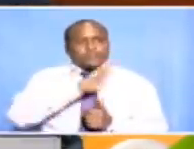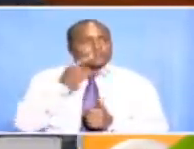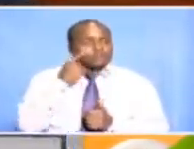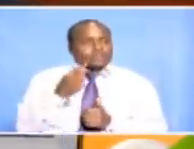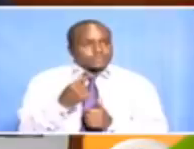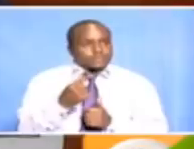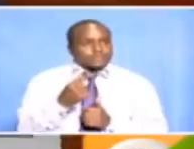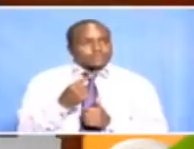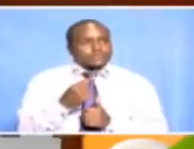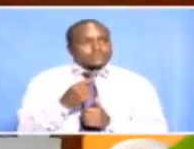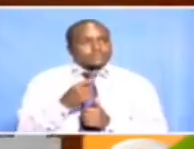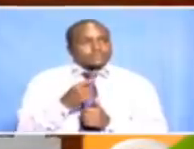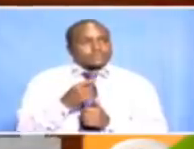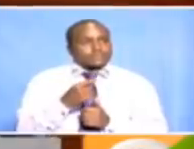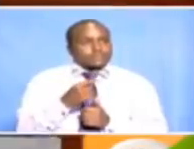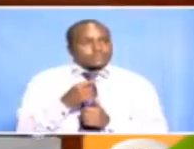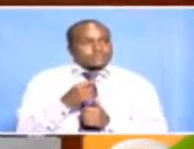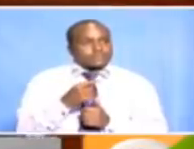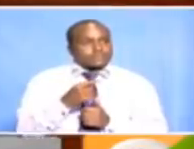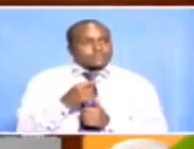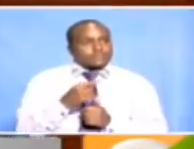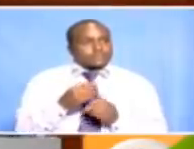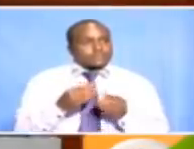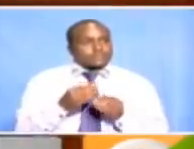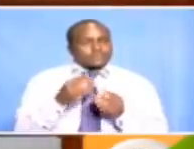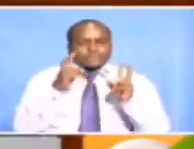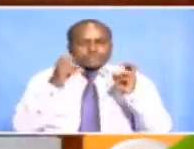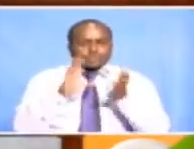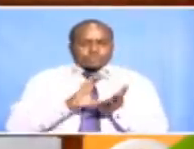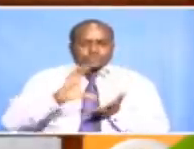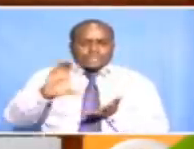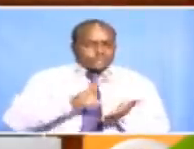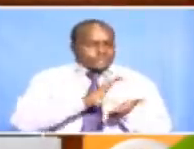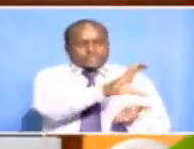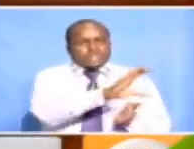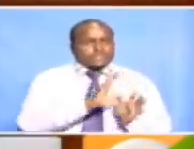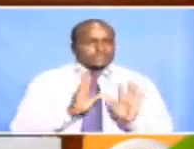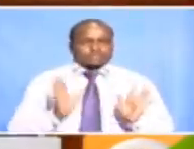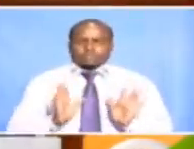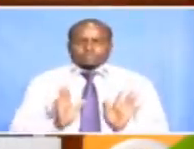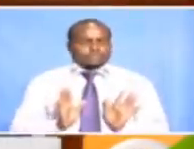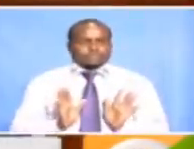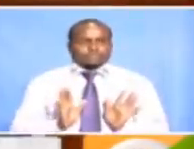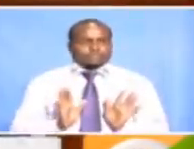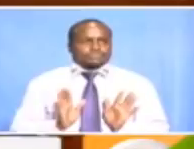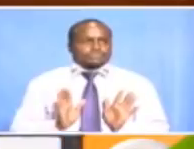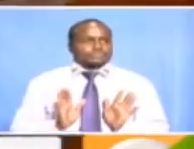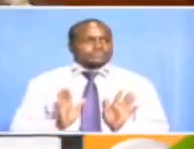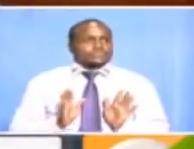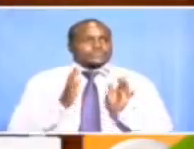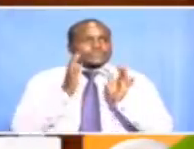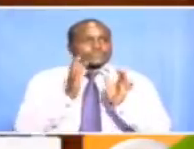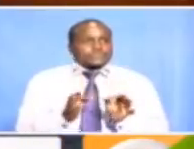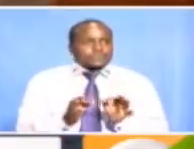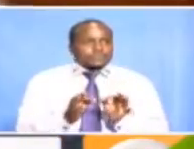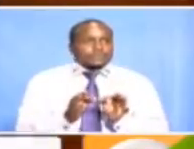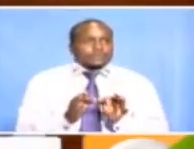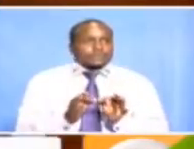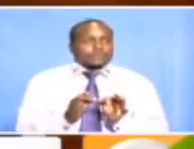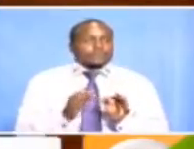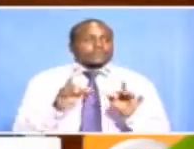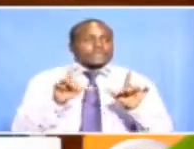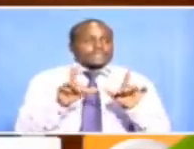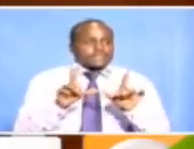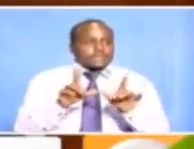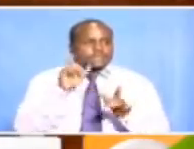Why? Nilimaliza mambo ya cash handling kwa Nairobi City County. If you want to pay rest today or a license, you